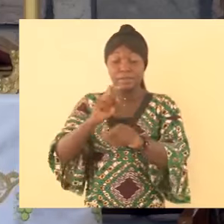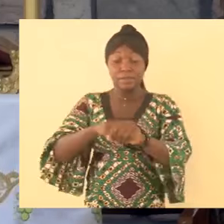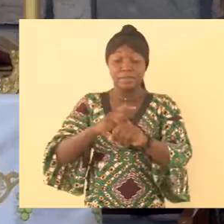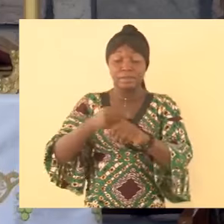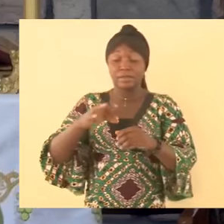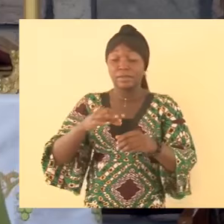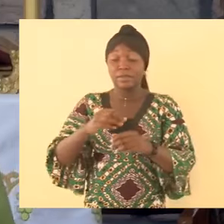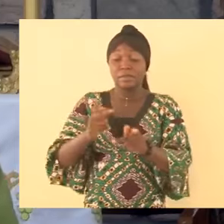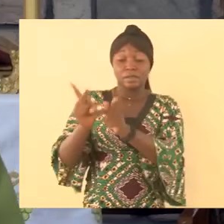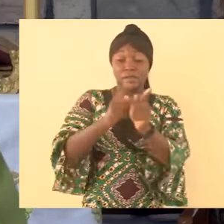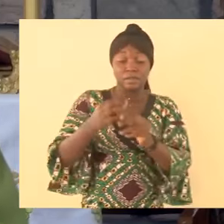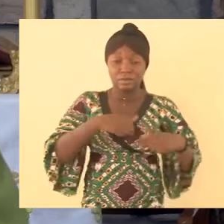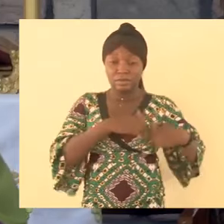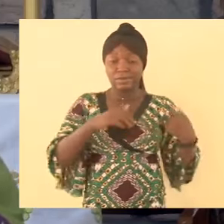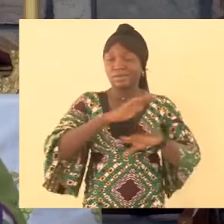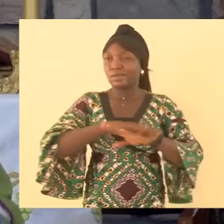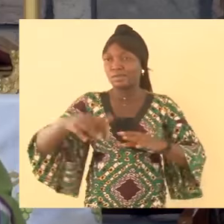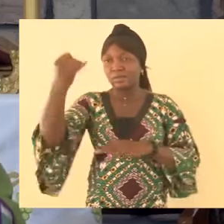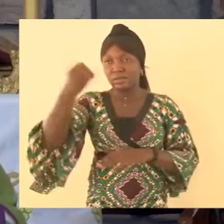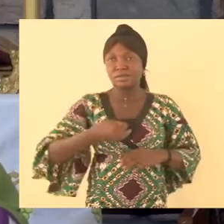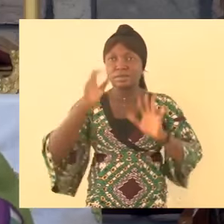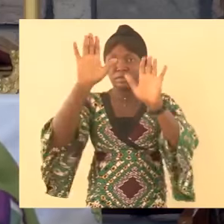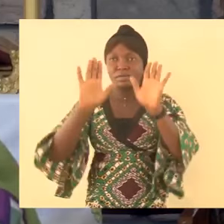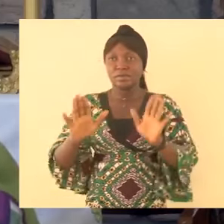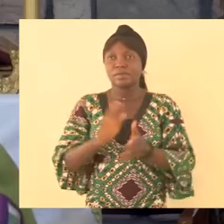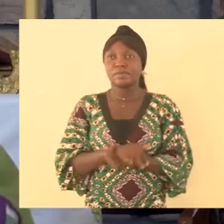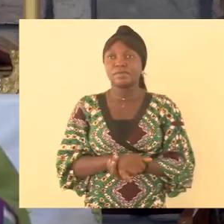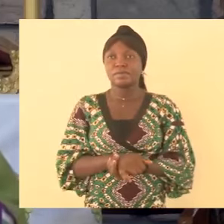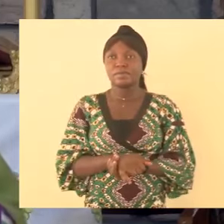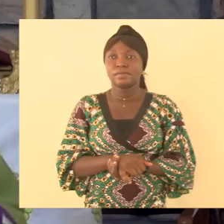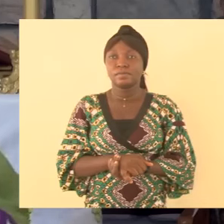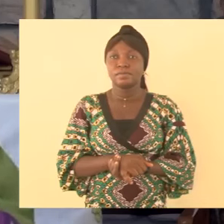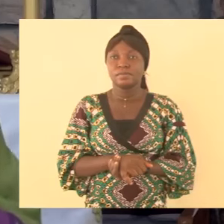That kind of heart doesn't invite miracle, does it?